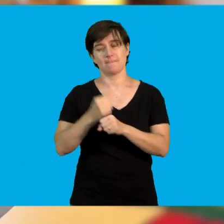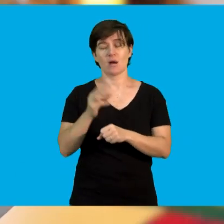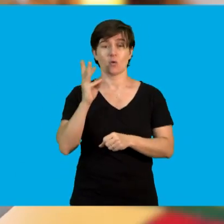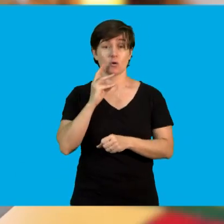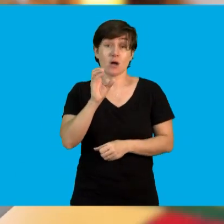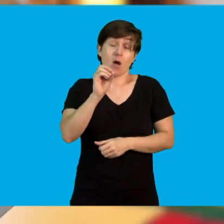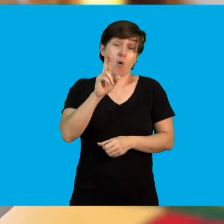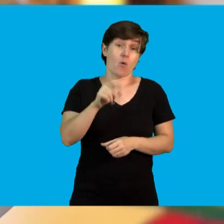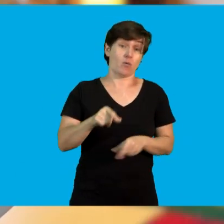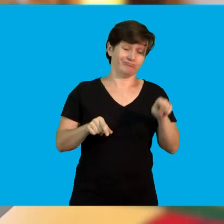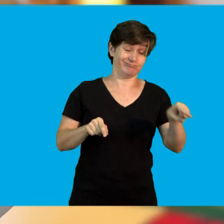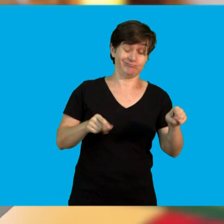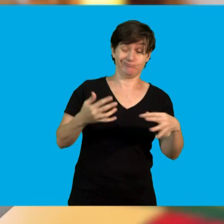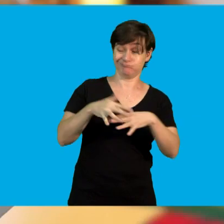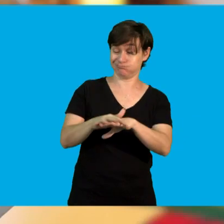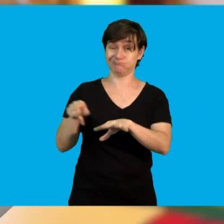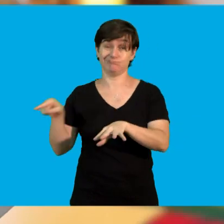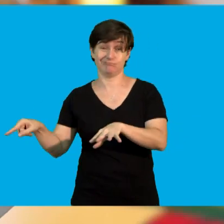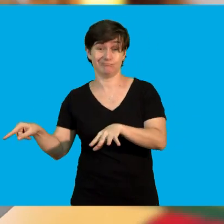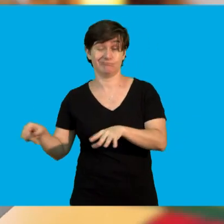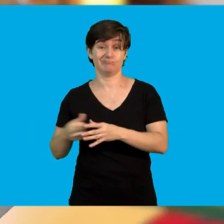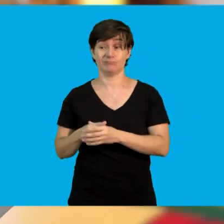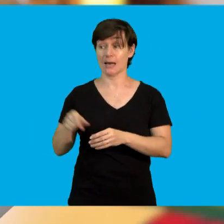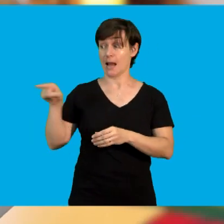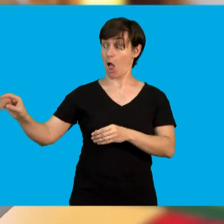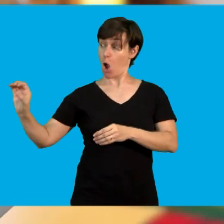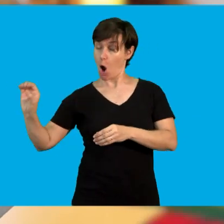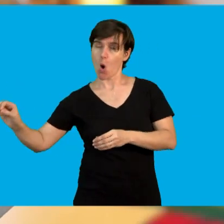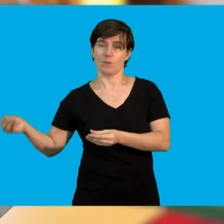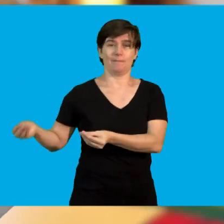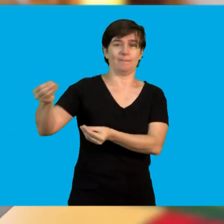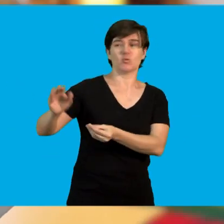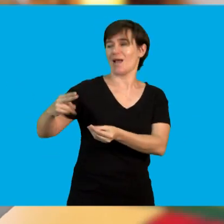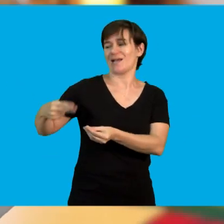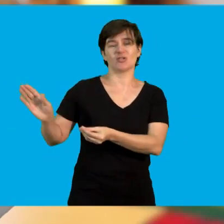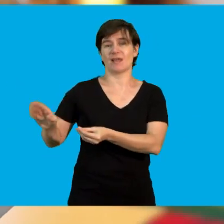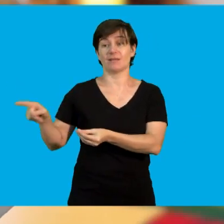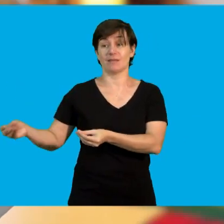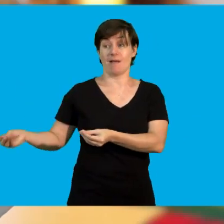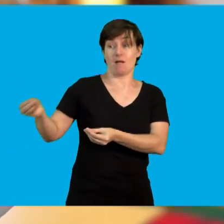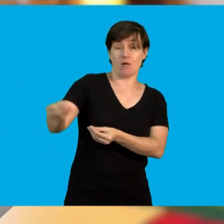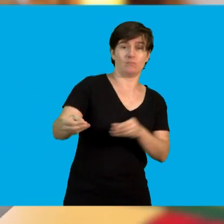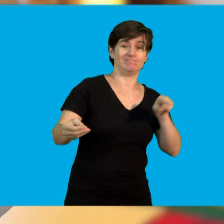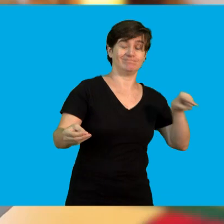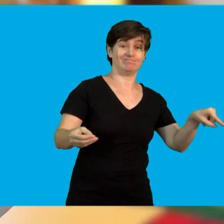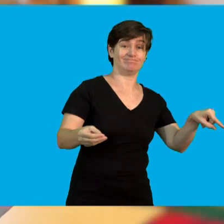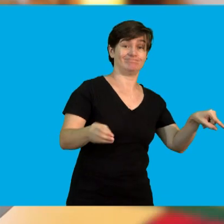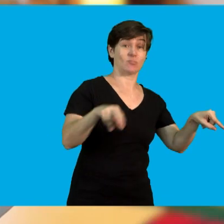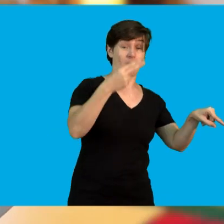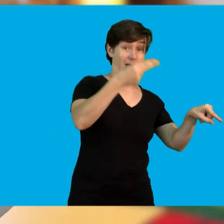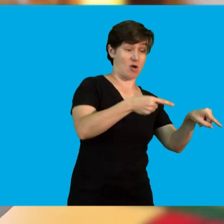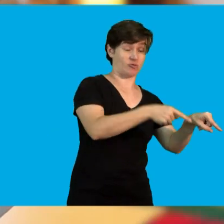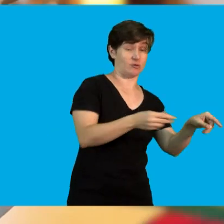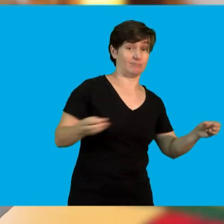water. Or sometimes when the acid reacts with the metal oxide, then the O from the metal oxide and the H2